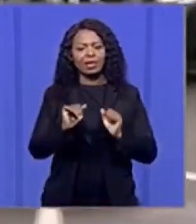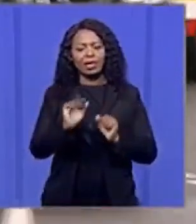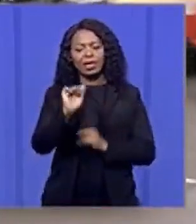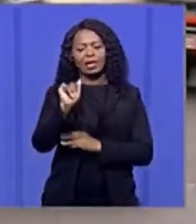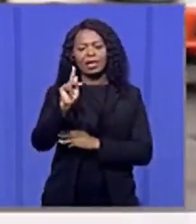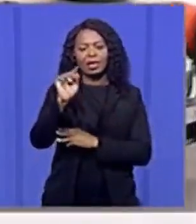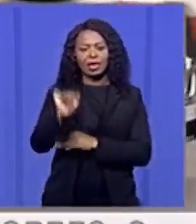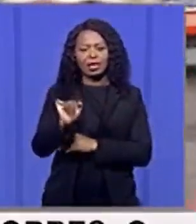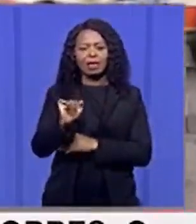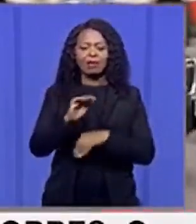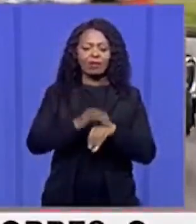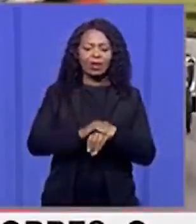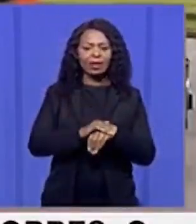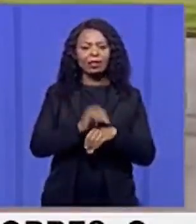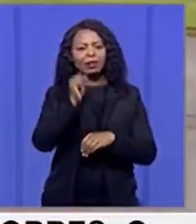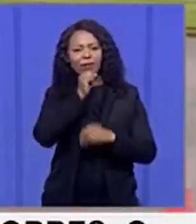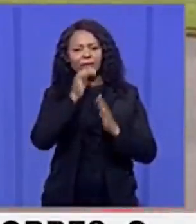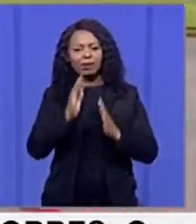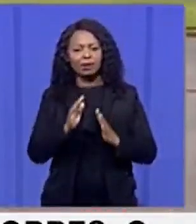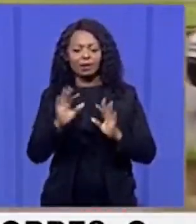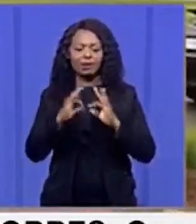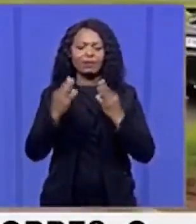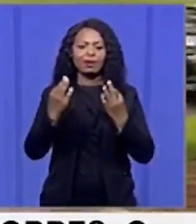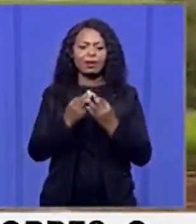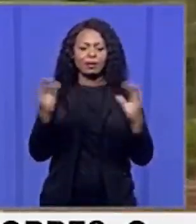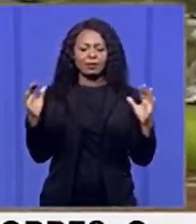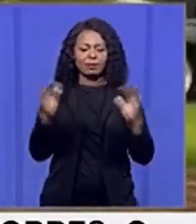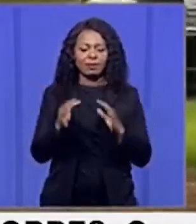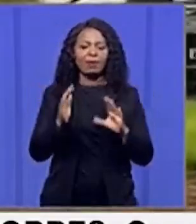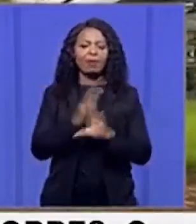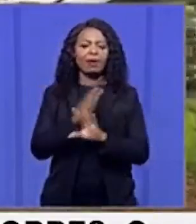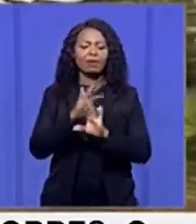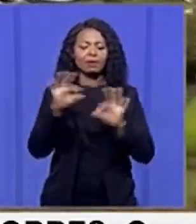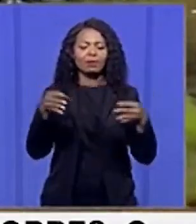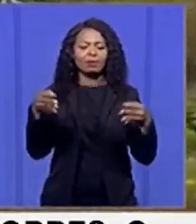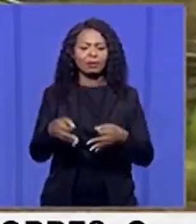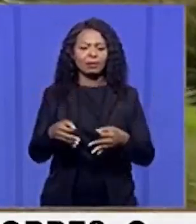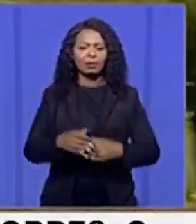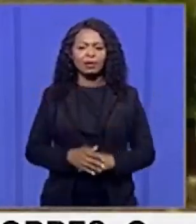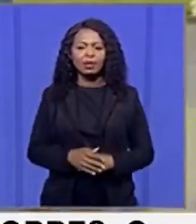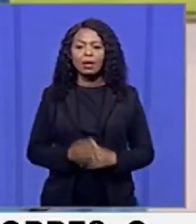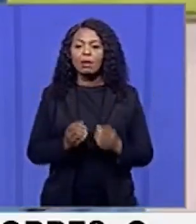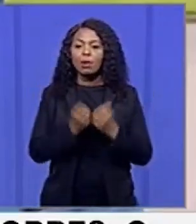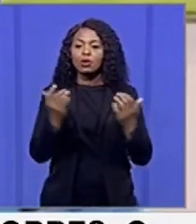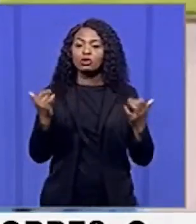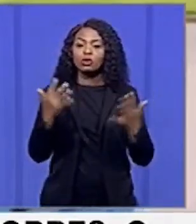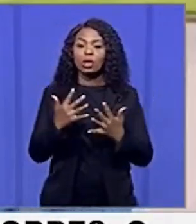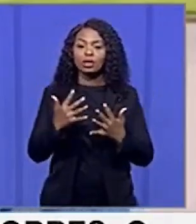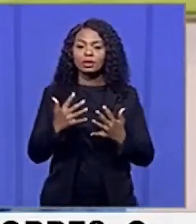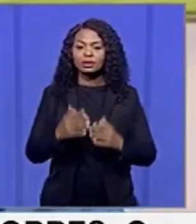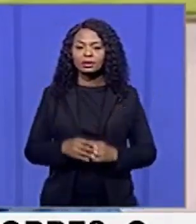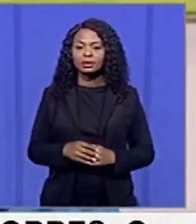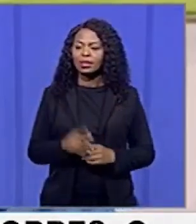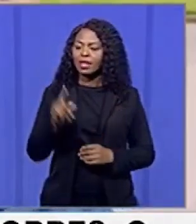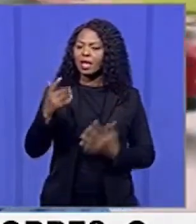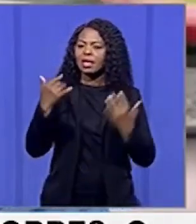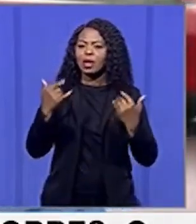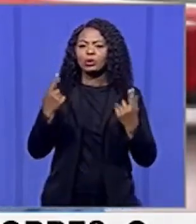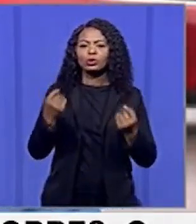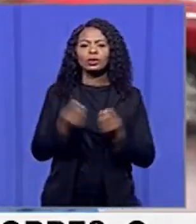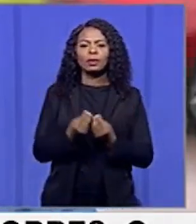tse mmalwa le diopedi. Bontsi bo santse bo gamaregile. Innocent people are getting killed, and we should do